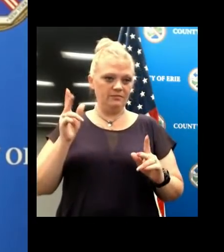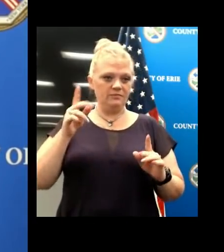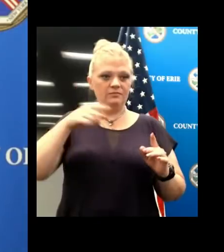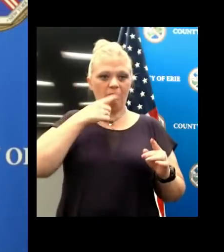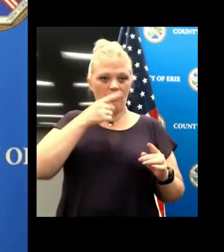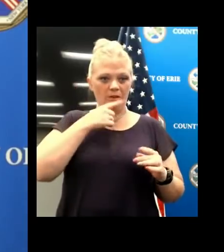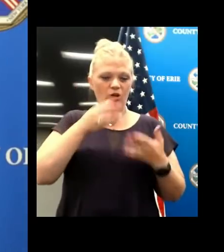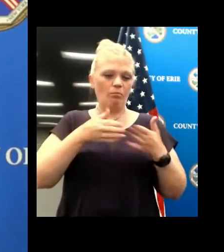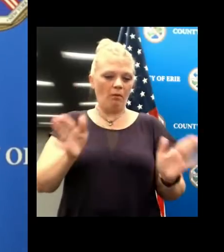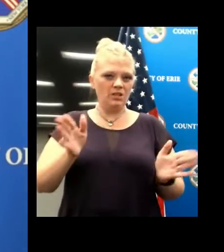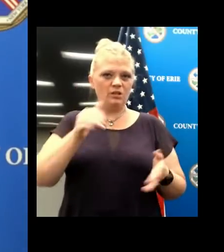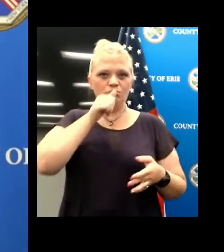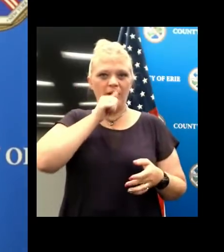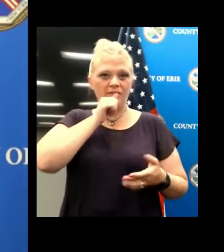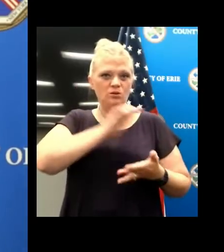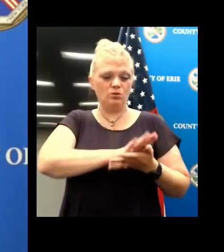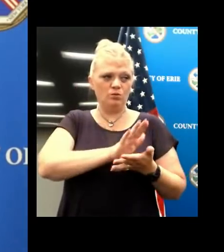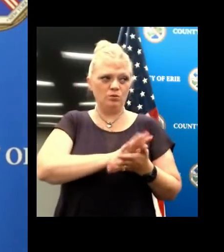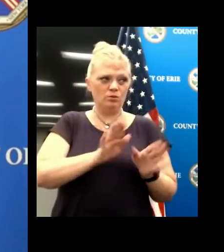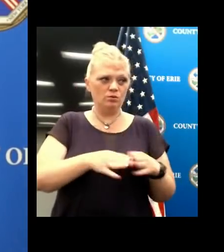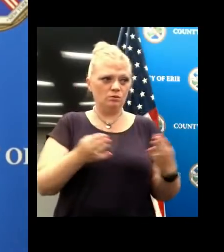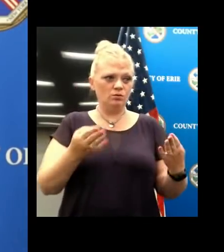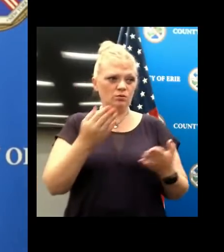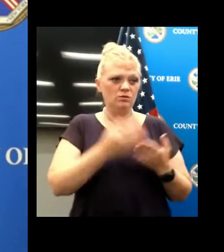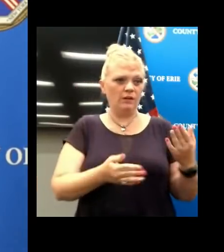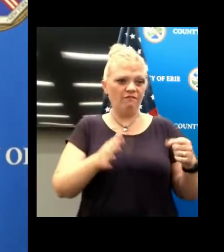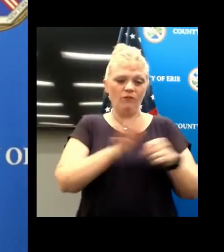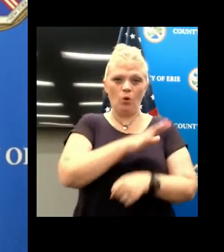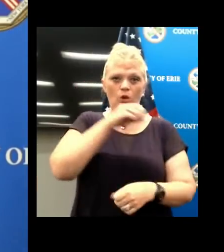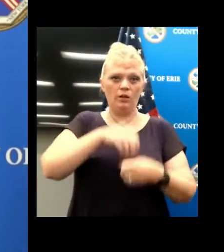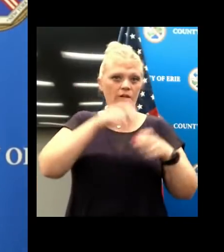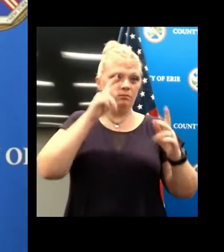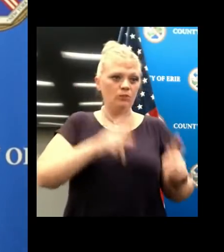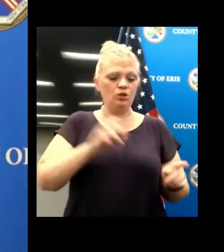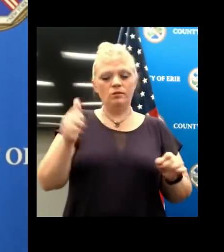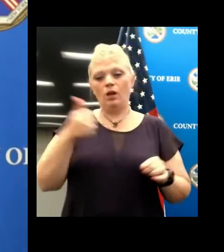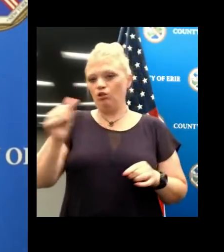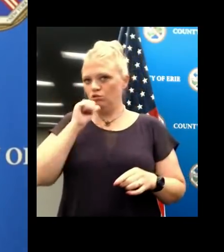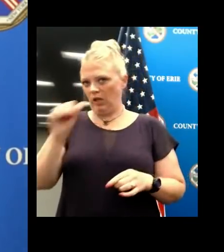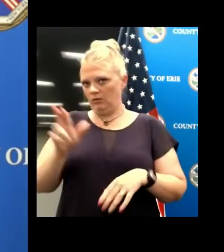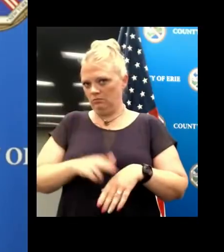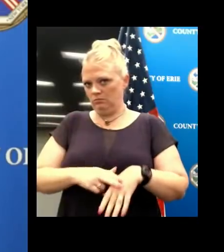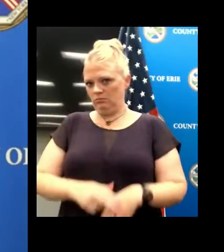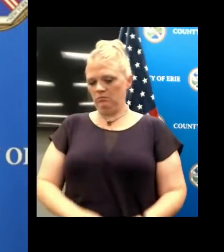that are reopening. Some of them full in-person learning, others are not, of course.